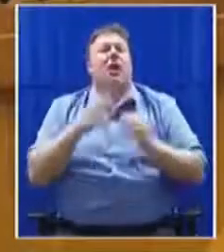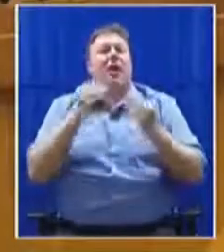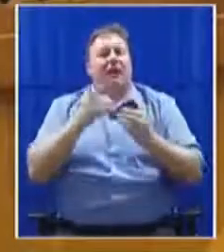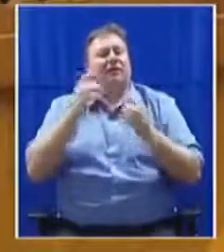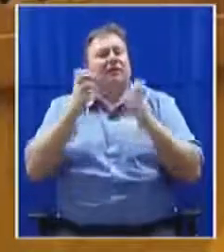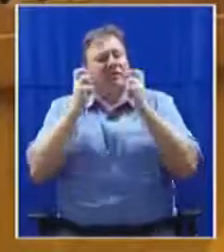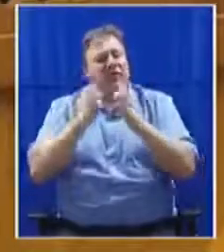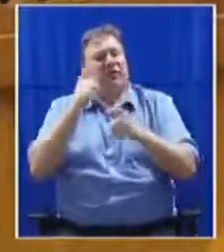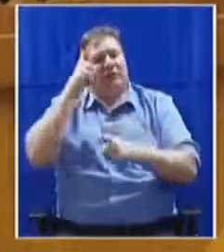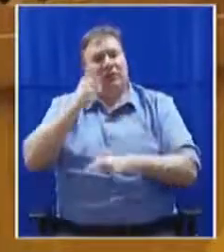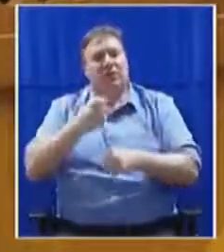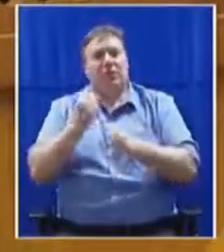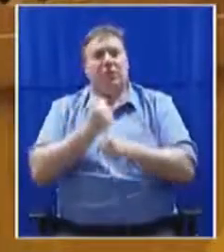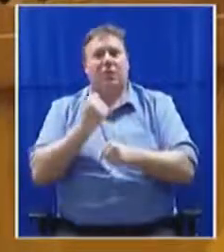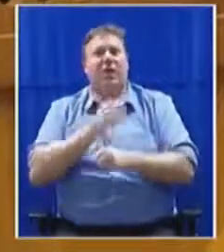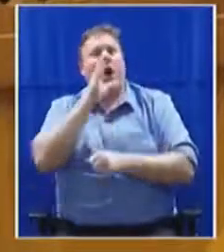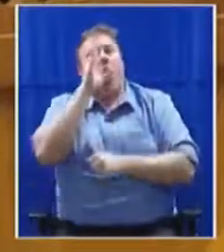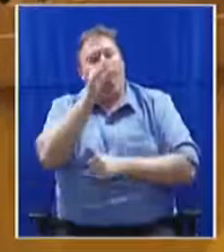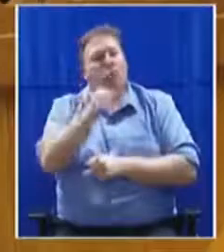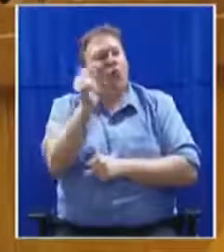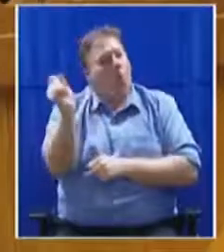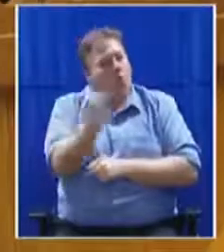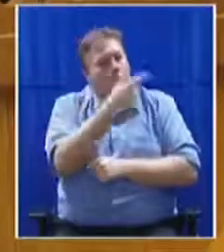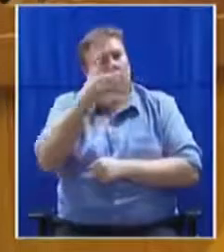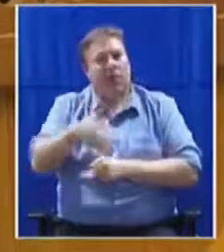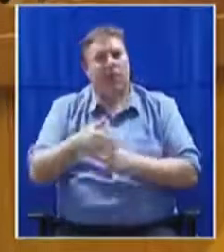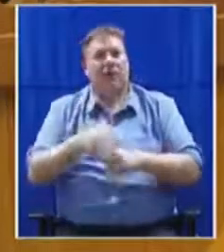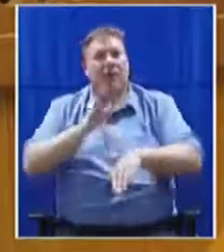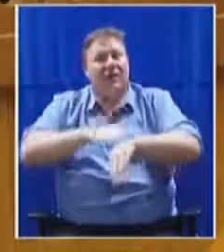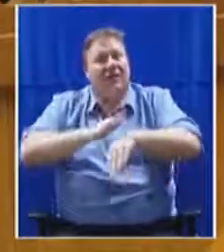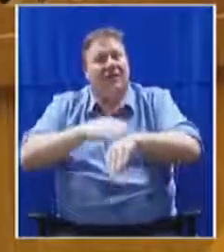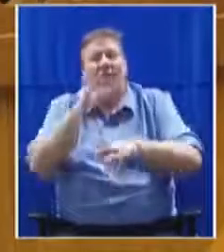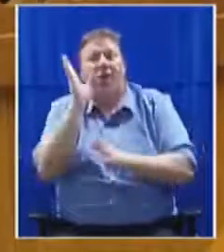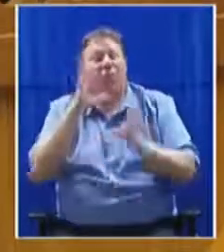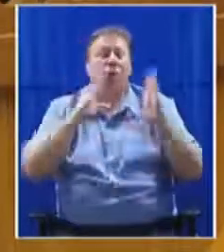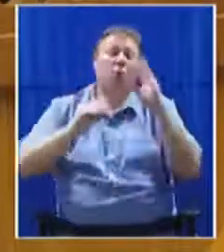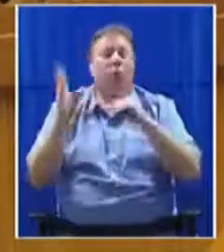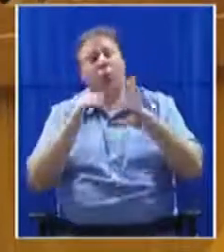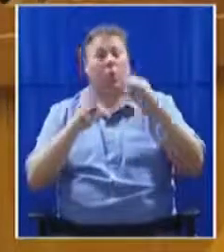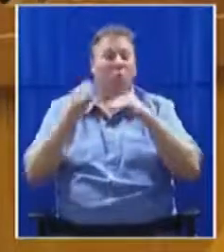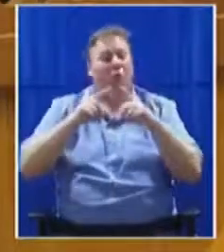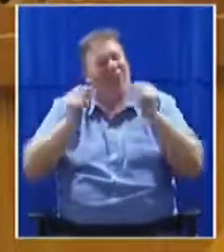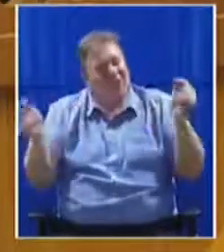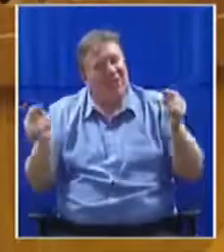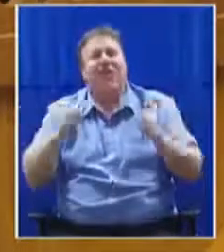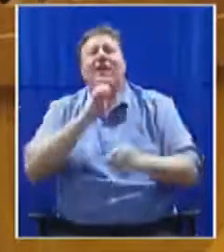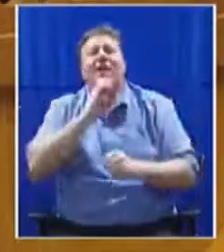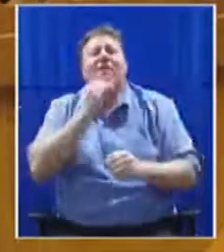decisions. I call on all of you here today to say time for talk is over. Enough is